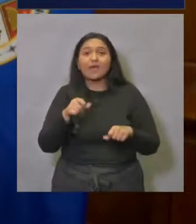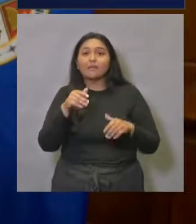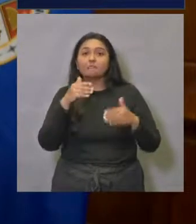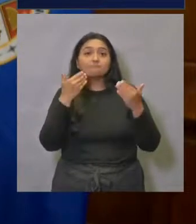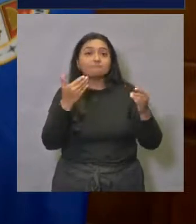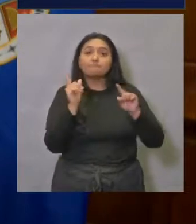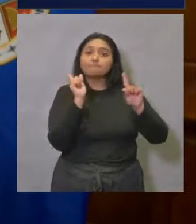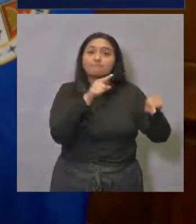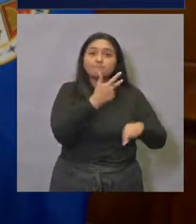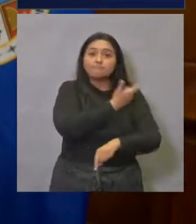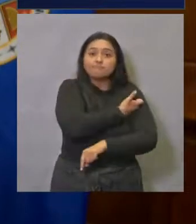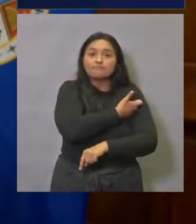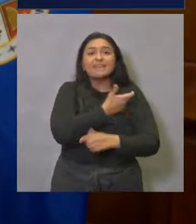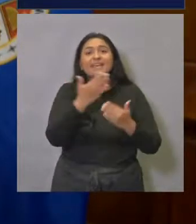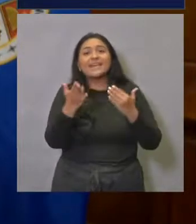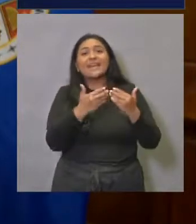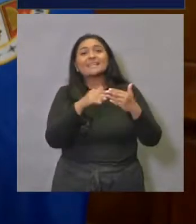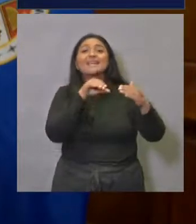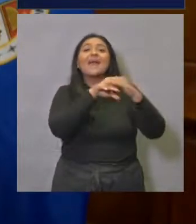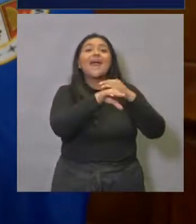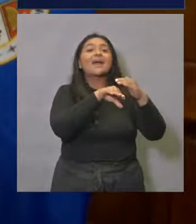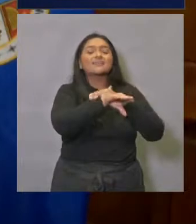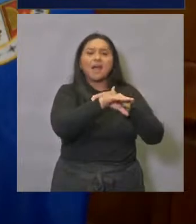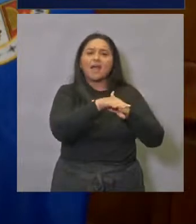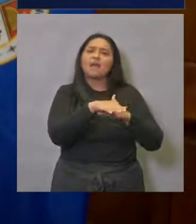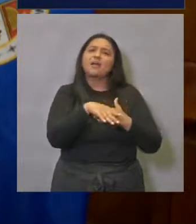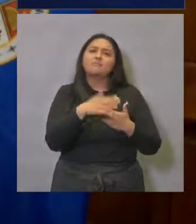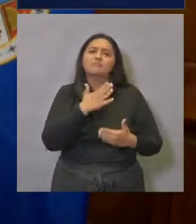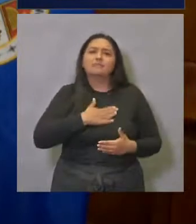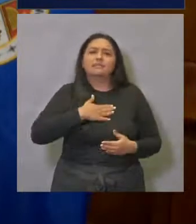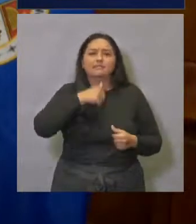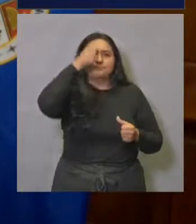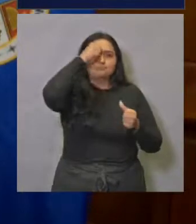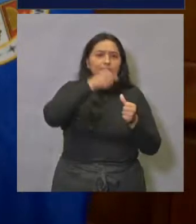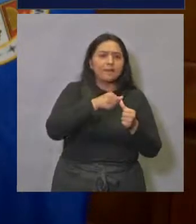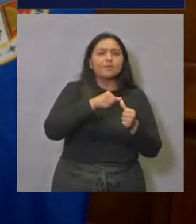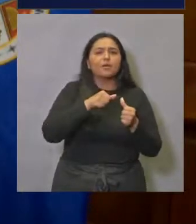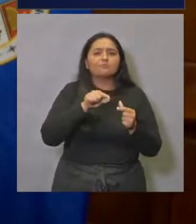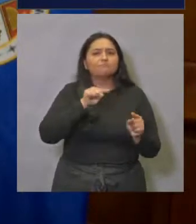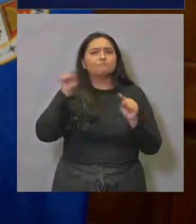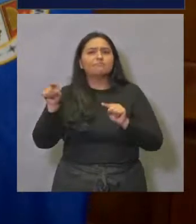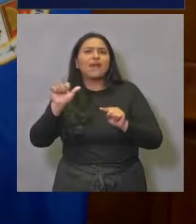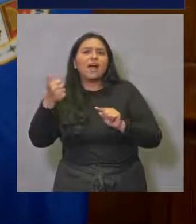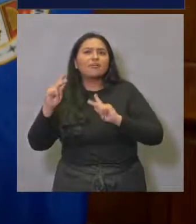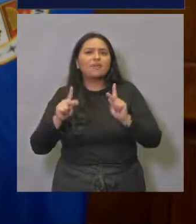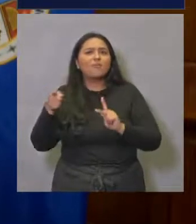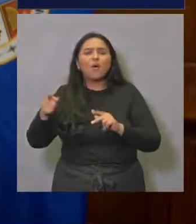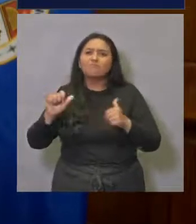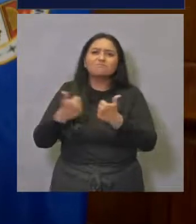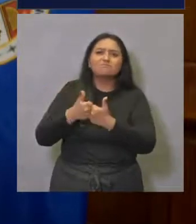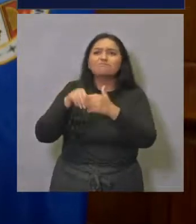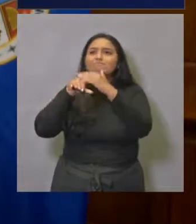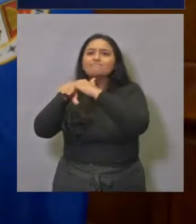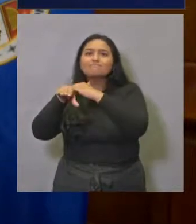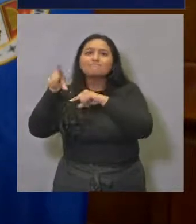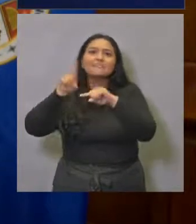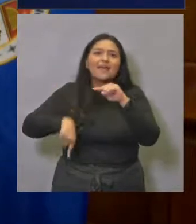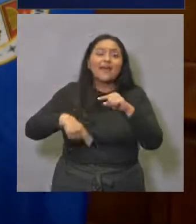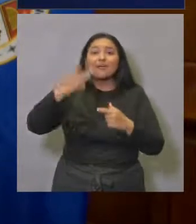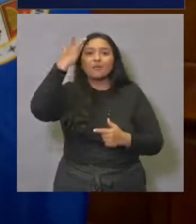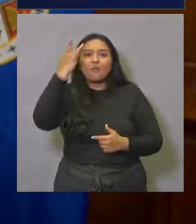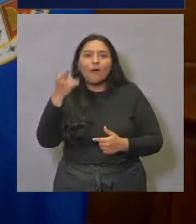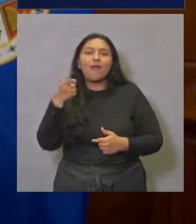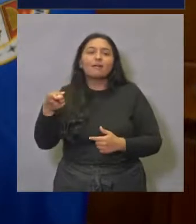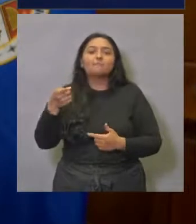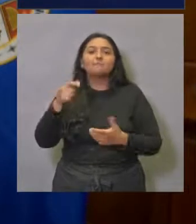please be mindful of those who have a more challenging time of accessing the vaccination because they either have to work long hours